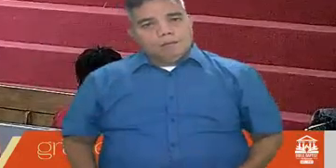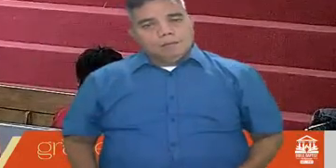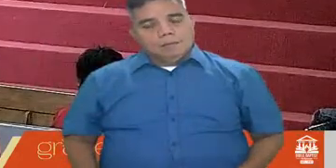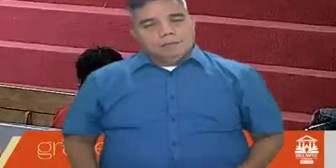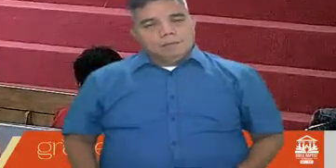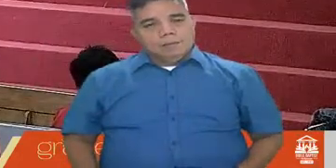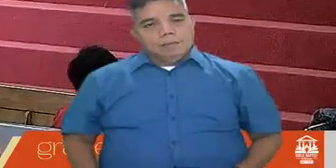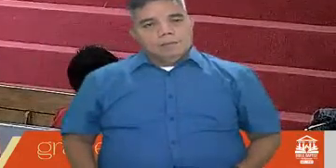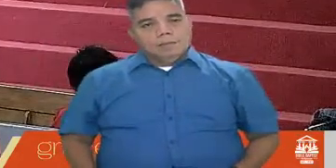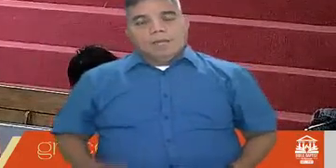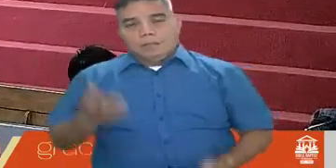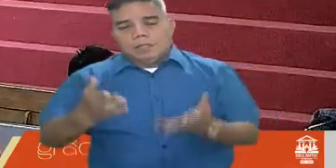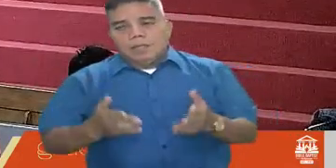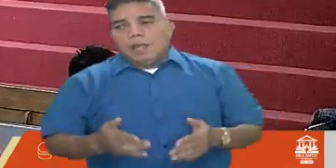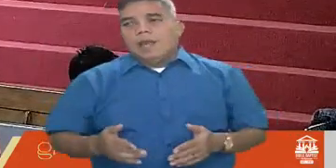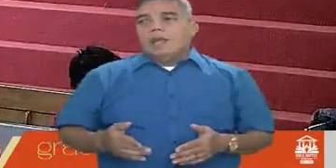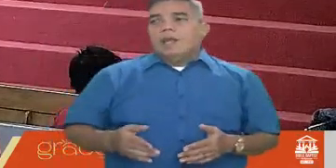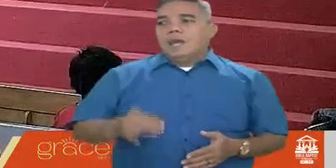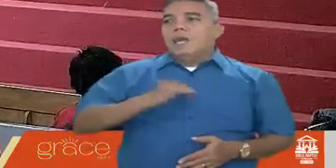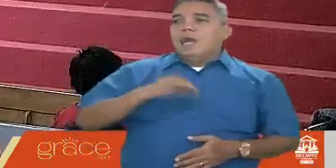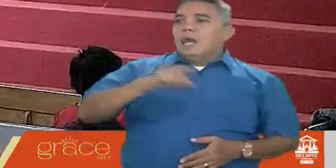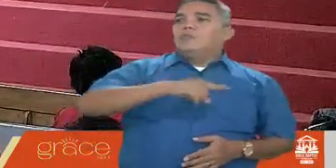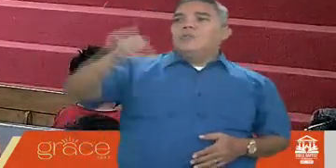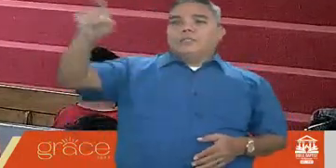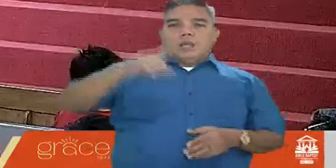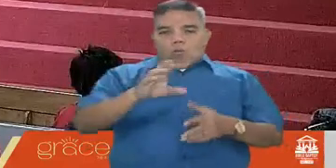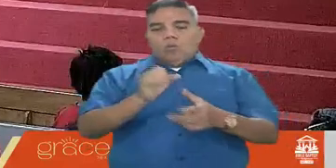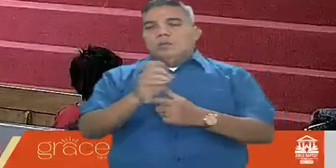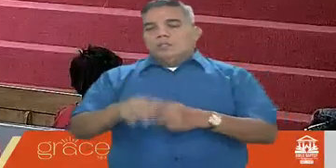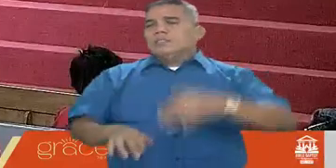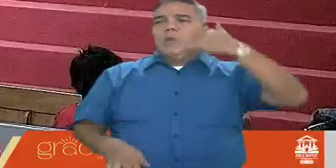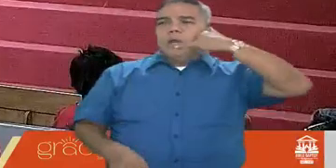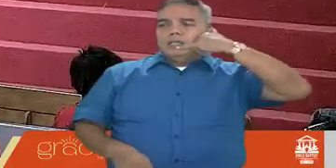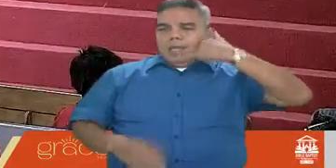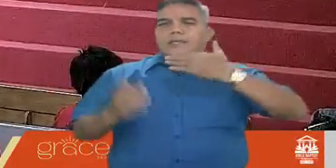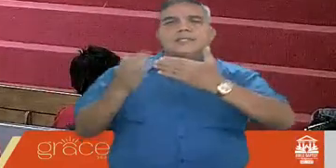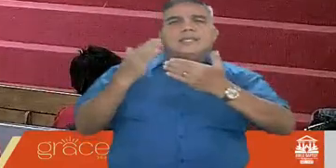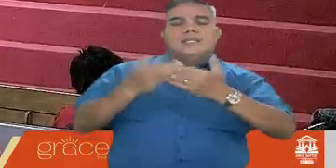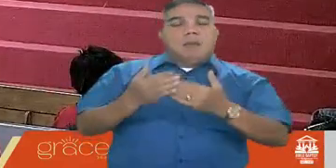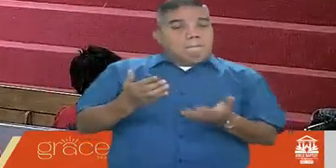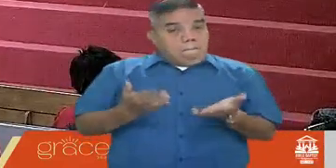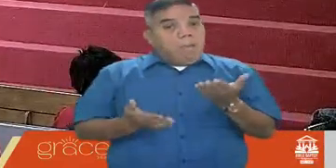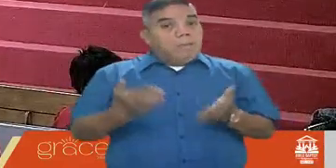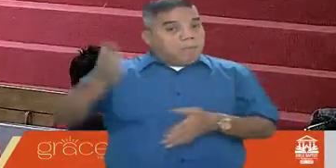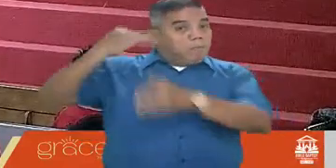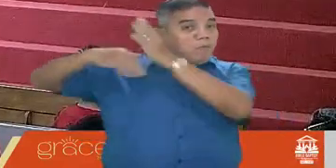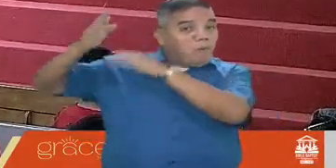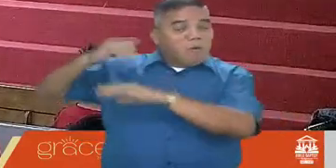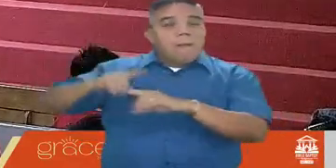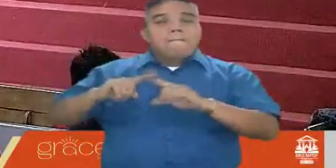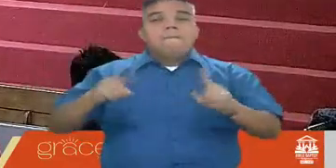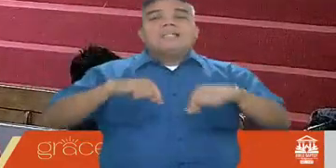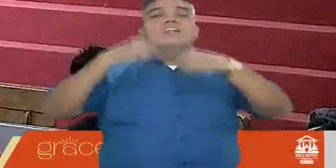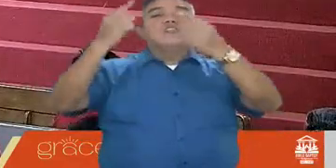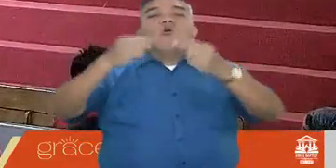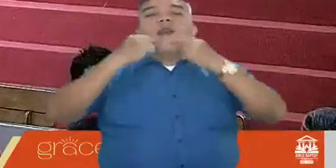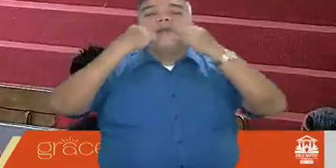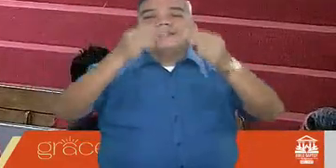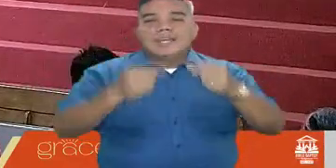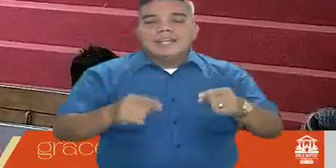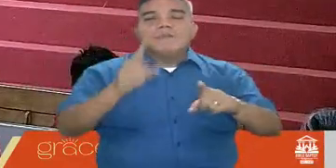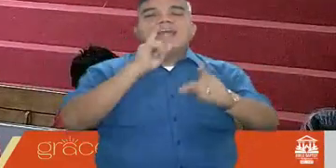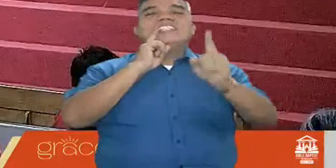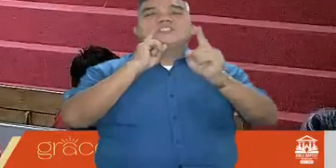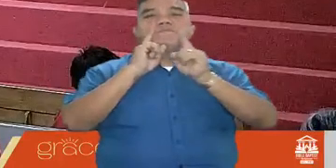Og napay cellphone kaniadong, at least may ng Christ, aduwa siya or tawag ka siya. Maybe, no? But go and tell him